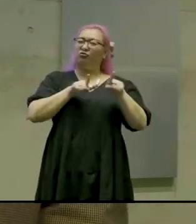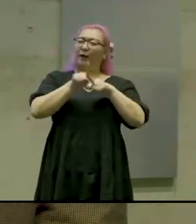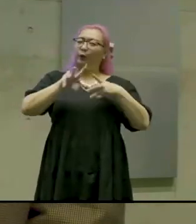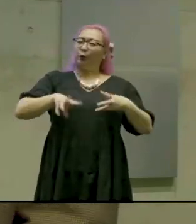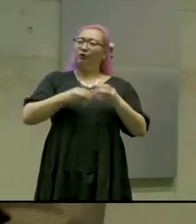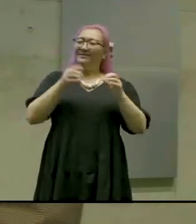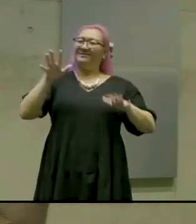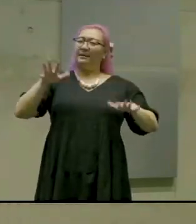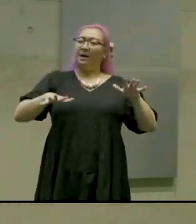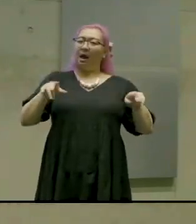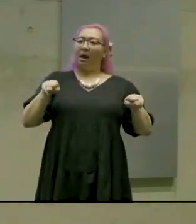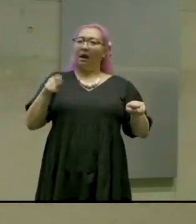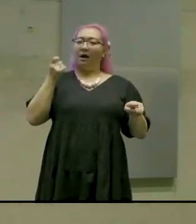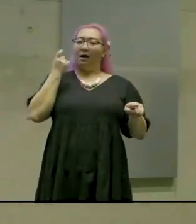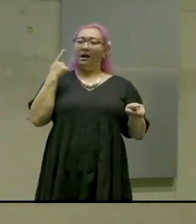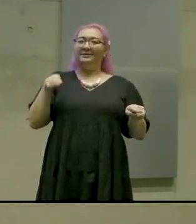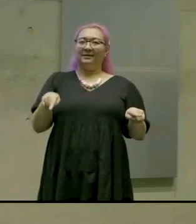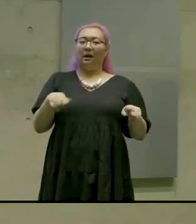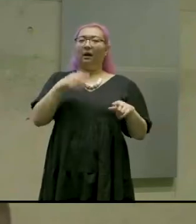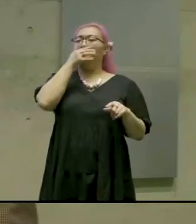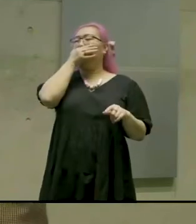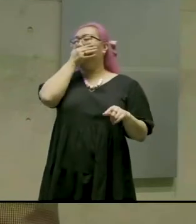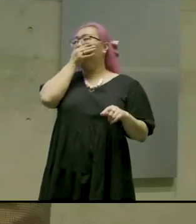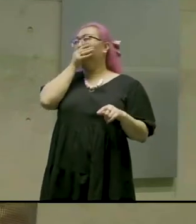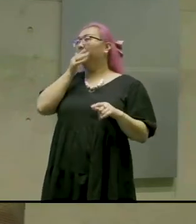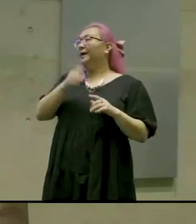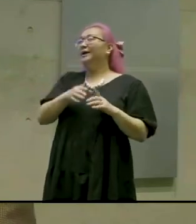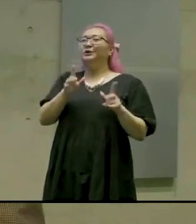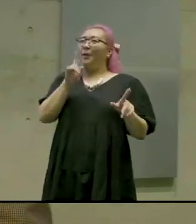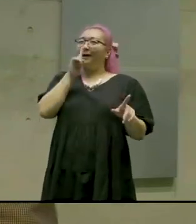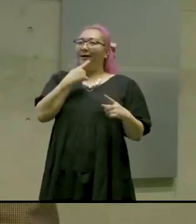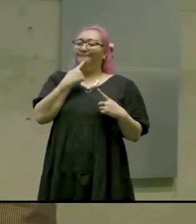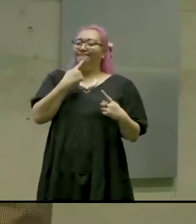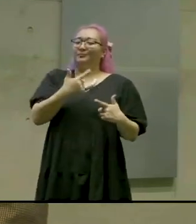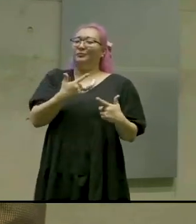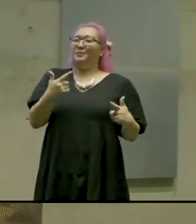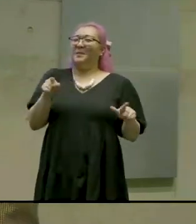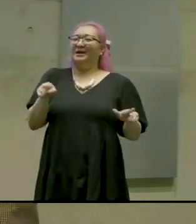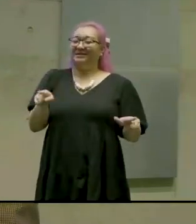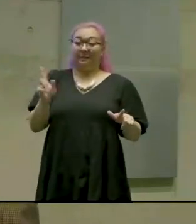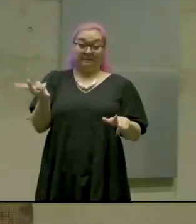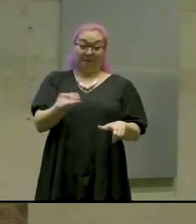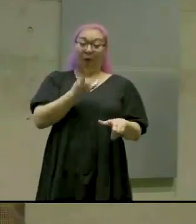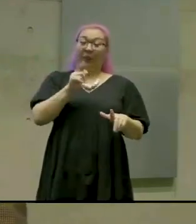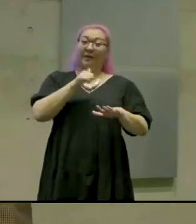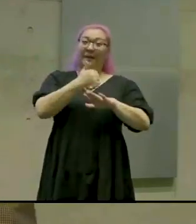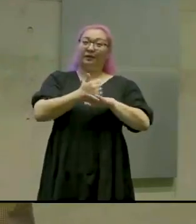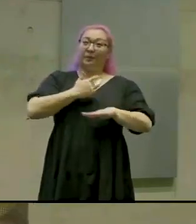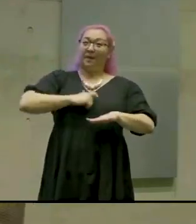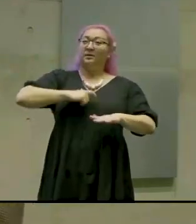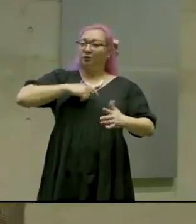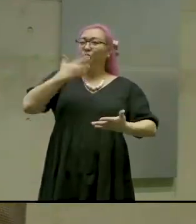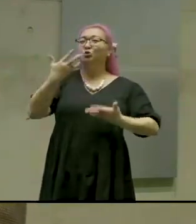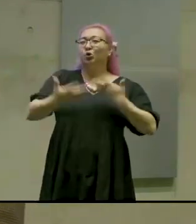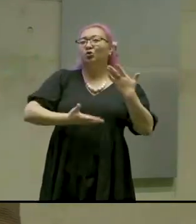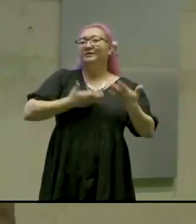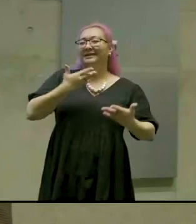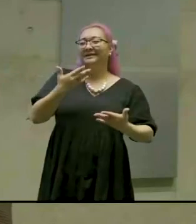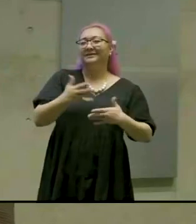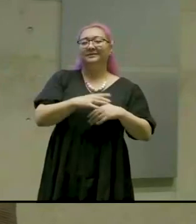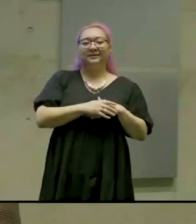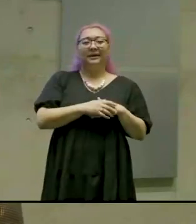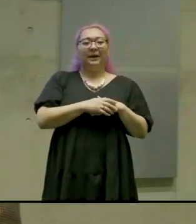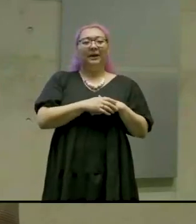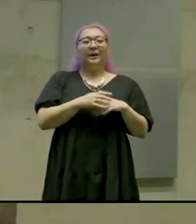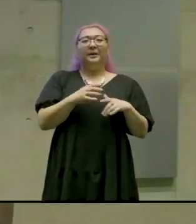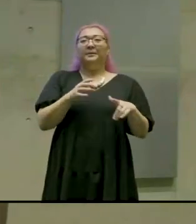It's based on personal stories as well. I can't say too much, but it's based on personal stories. However, they are written in a way that is a bit anonymous.